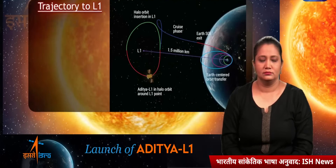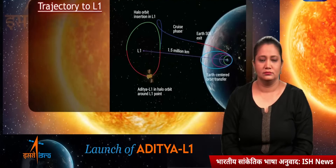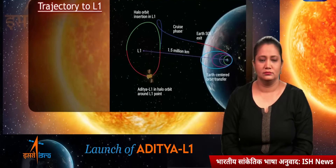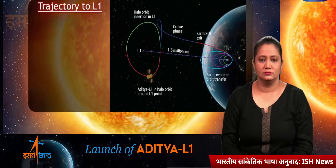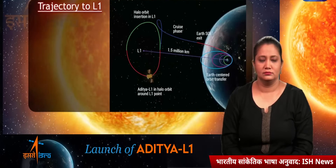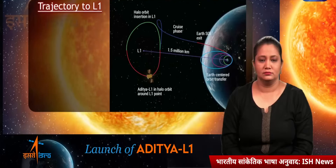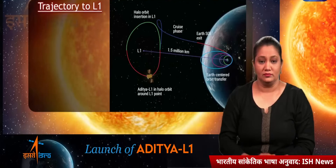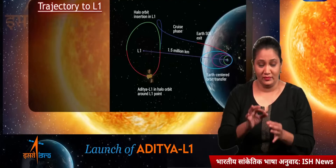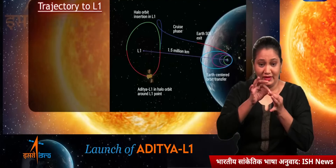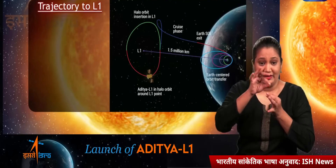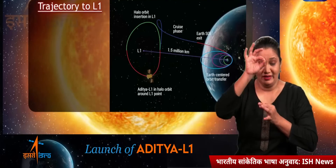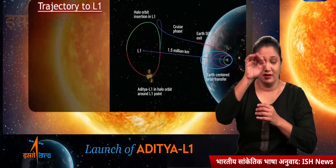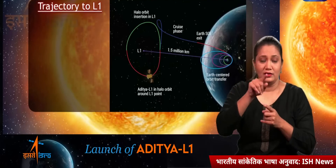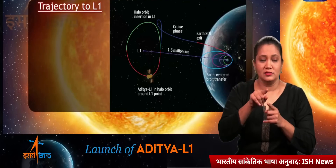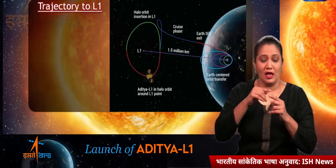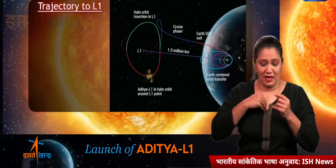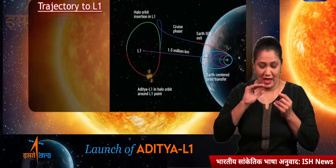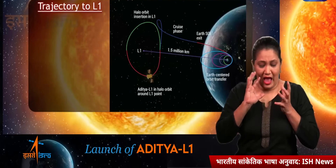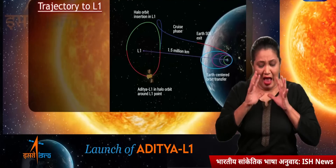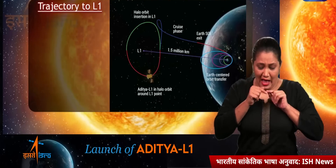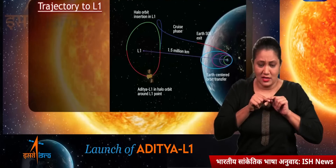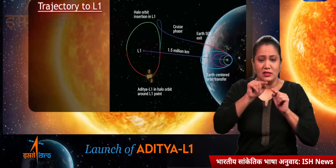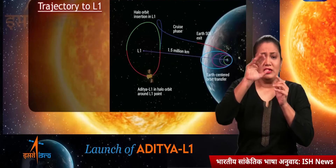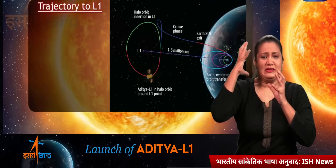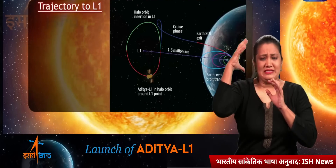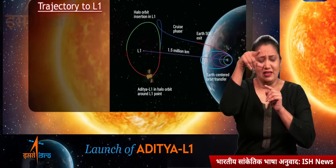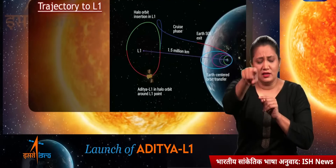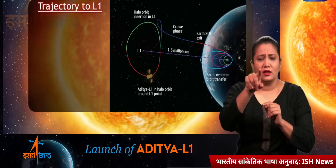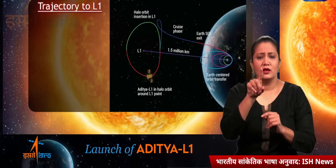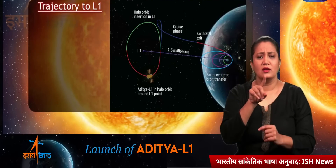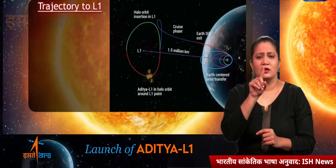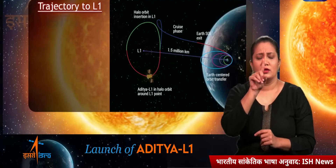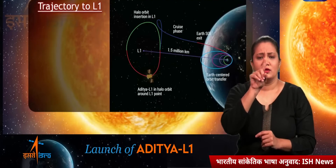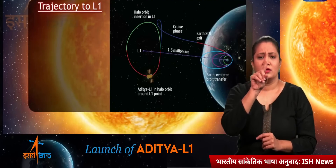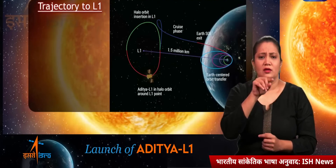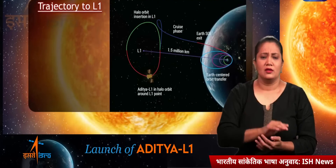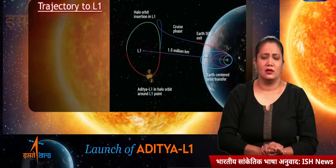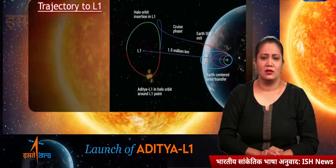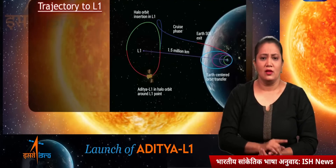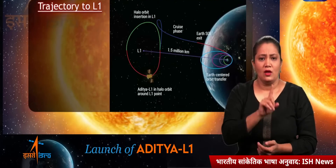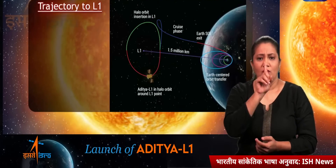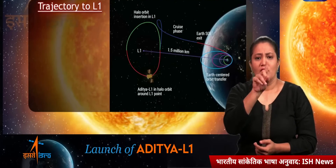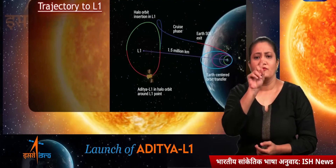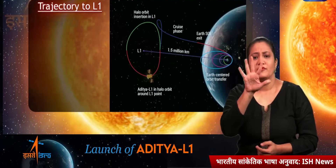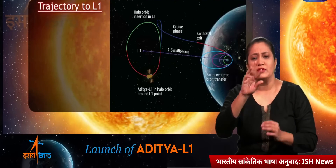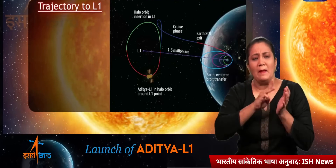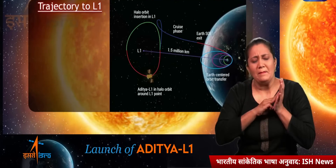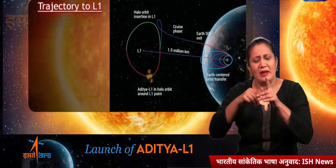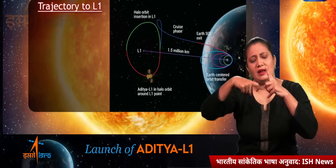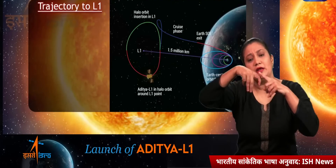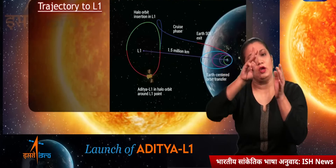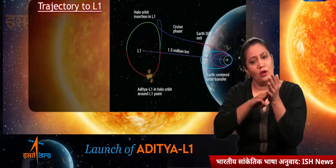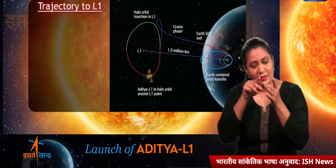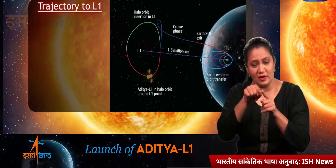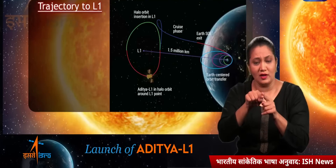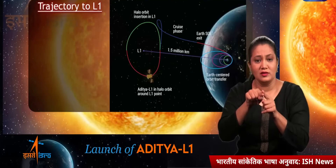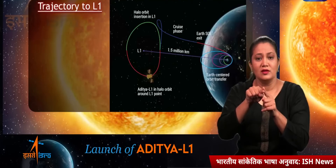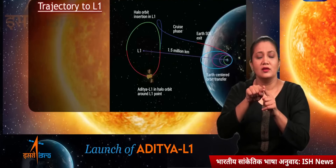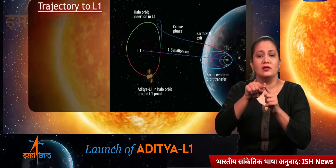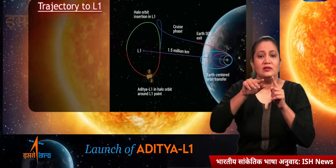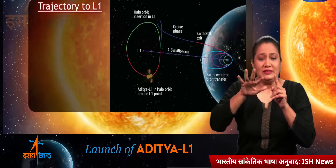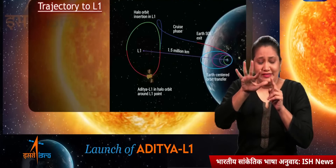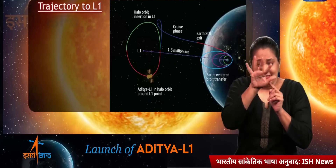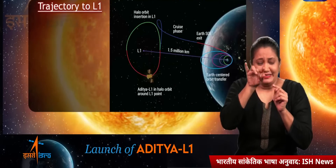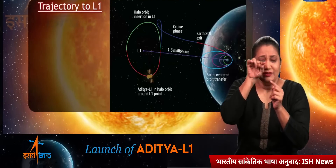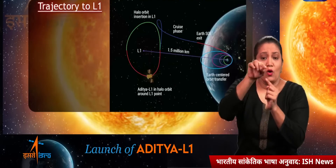The distance between the Earth and Sun is approximately 150 million kilometers. At the central region of the Sun,